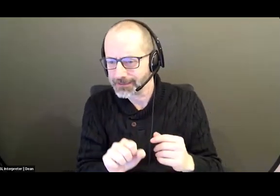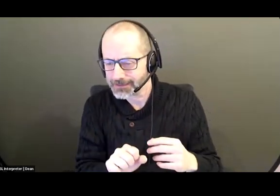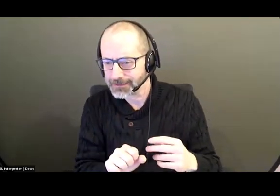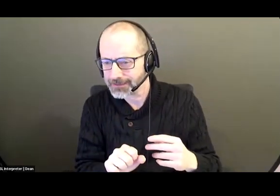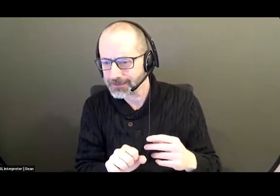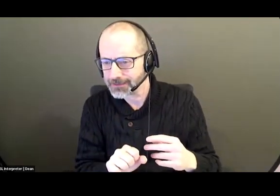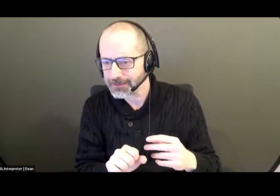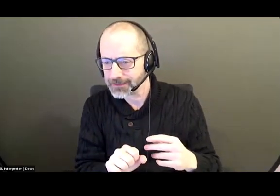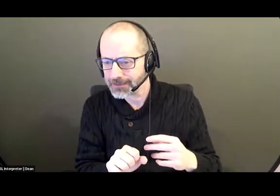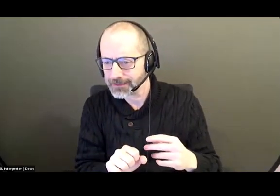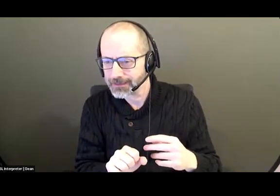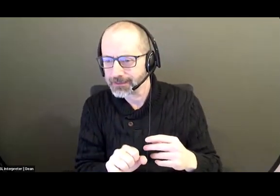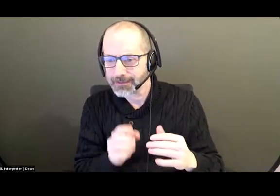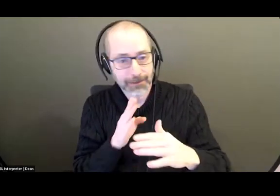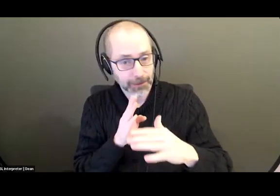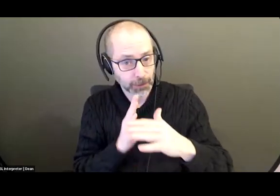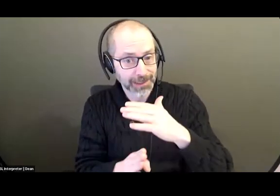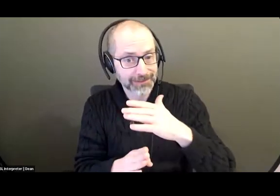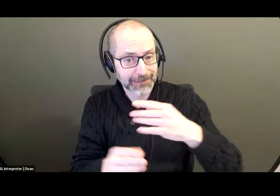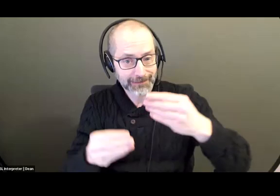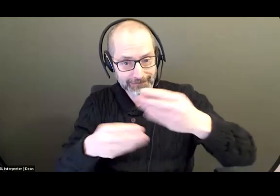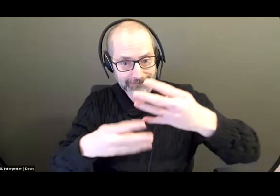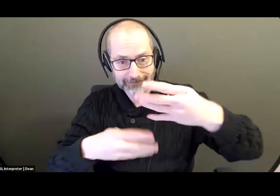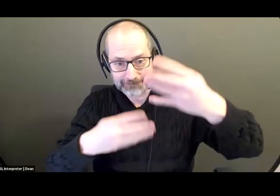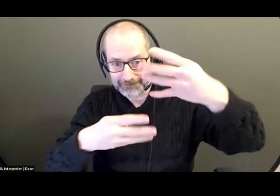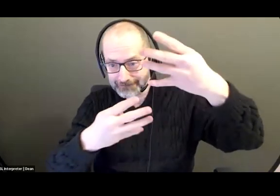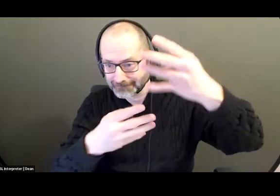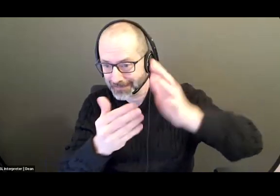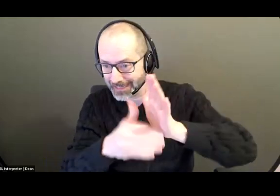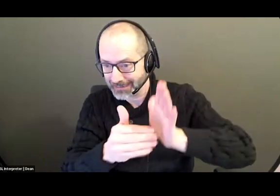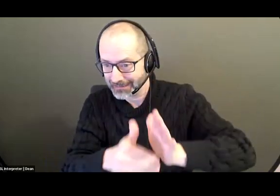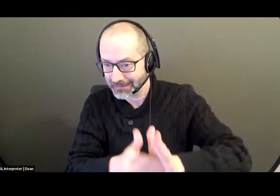in. Yeah, humility.